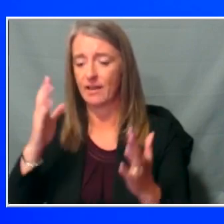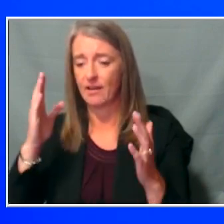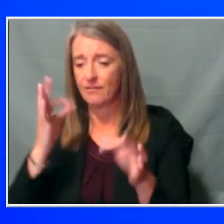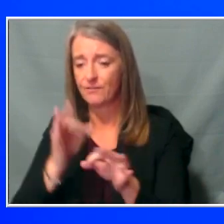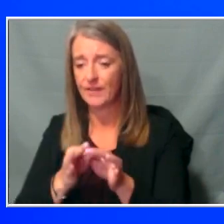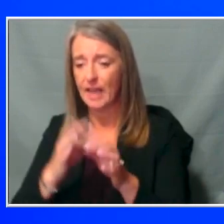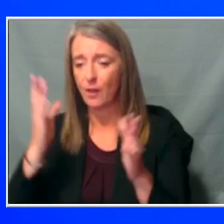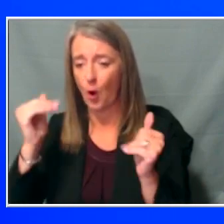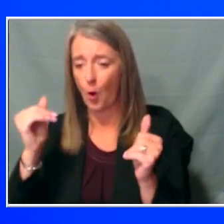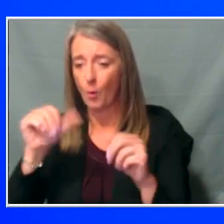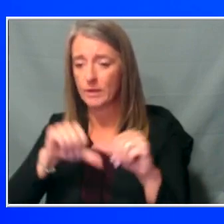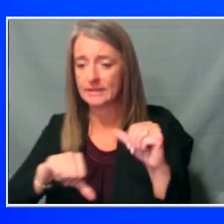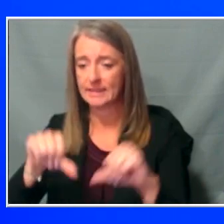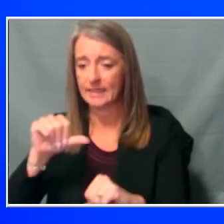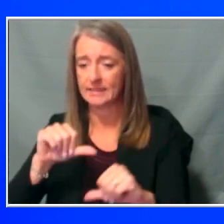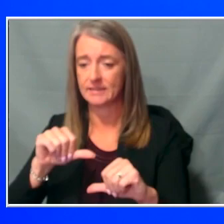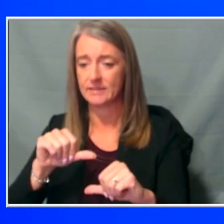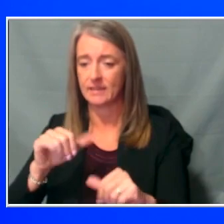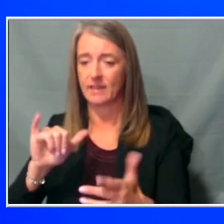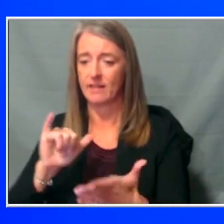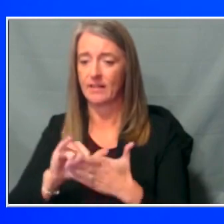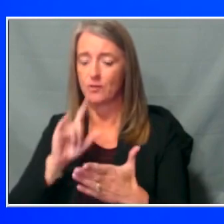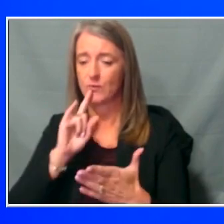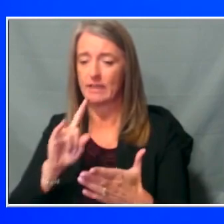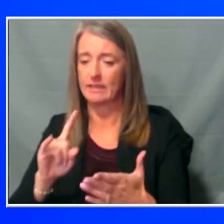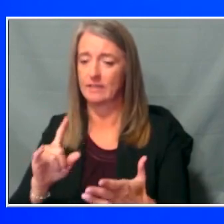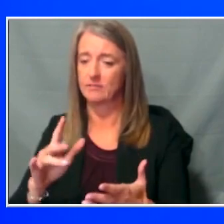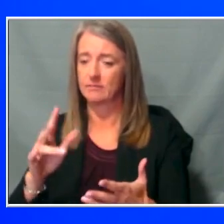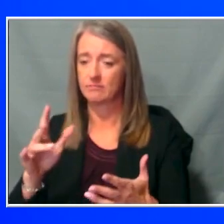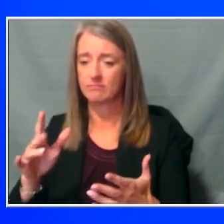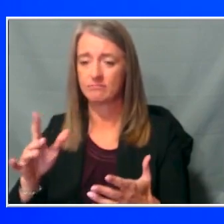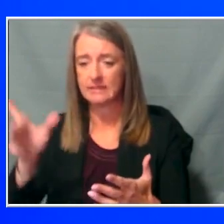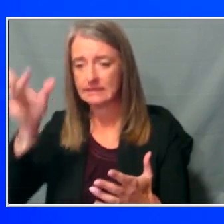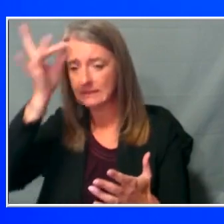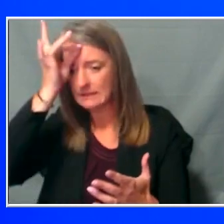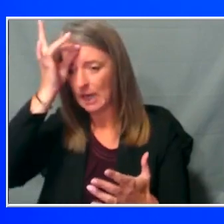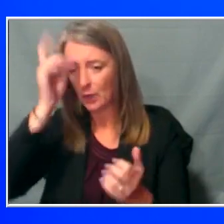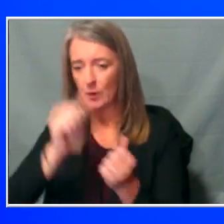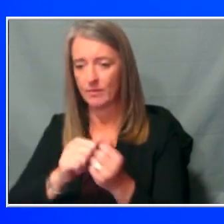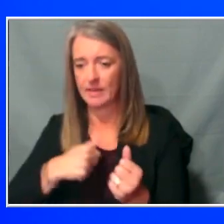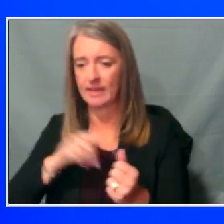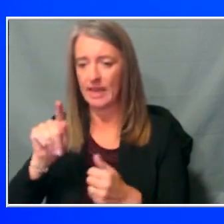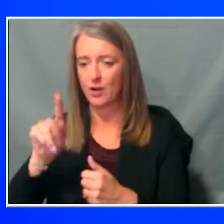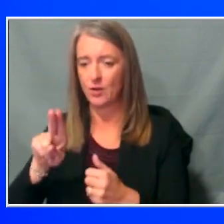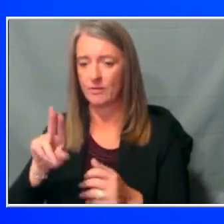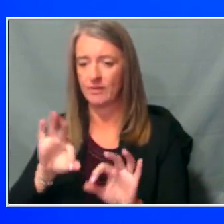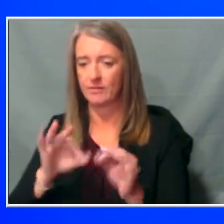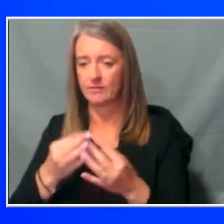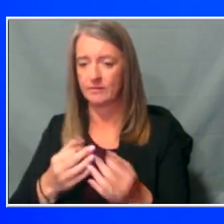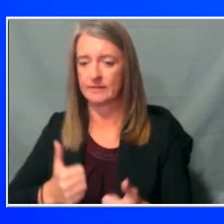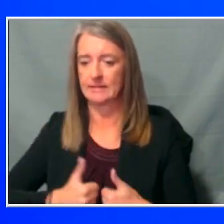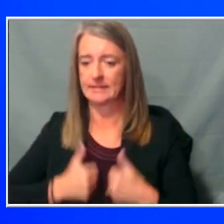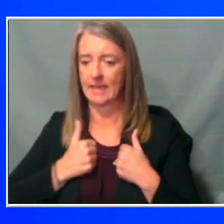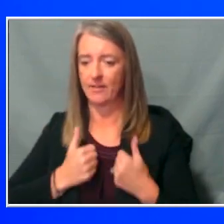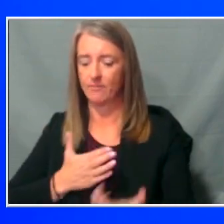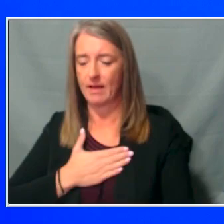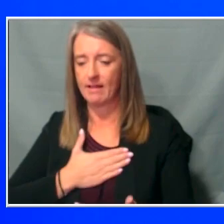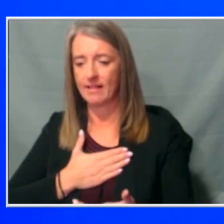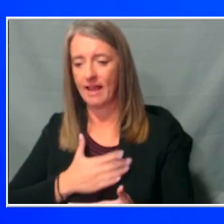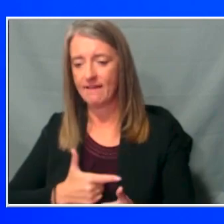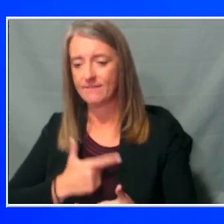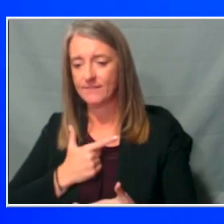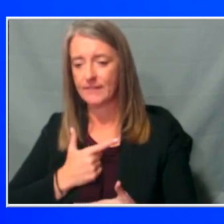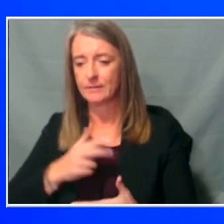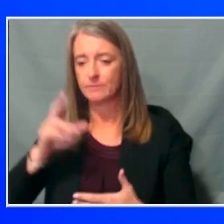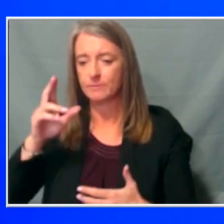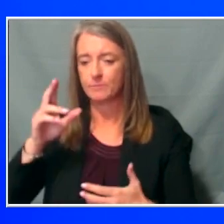science, that has stuck with me, and KU has been my family. You guys have saved my life, my uncle's